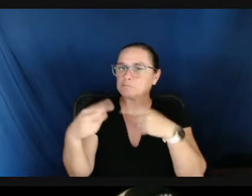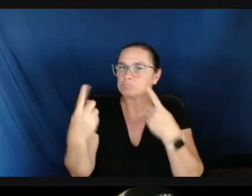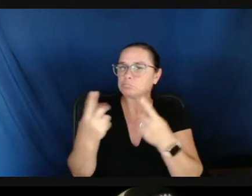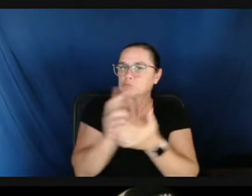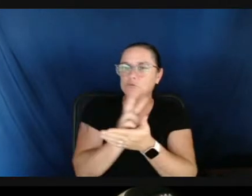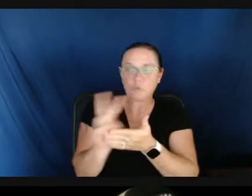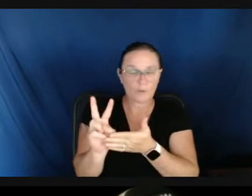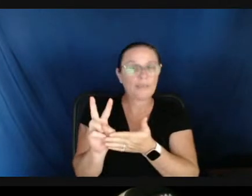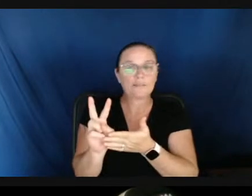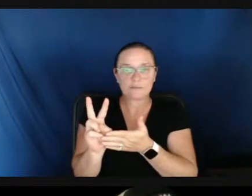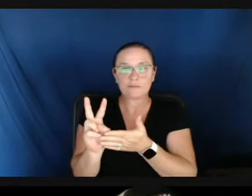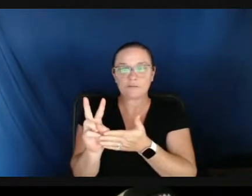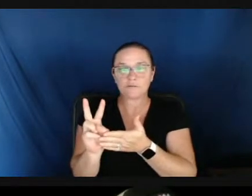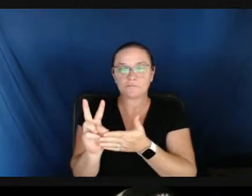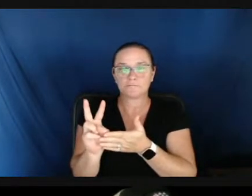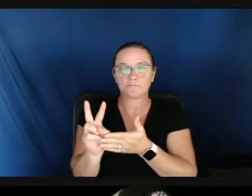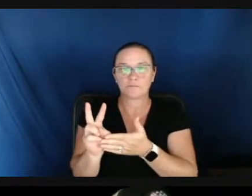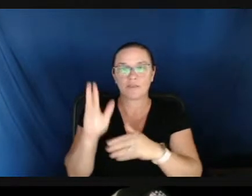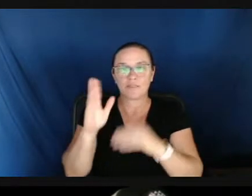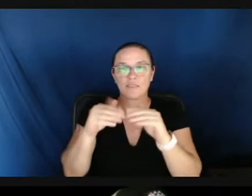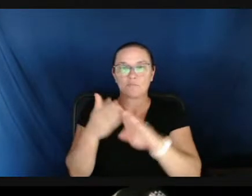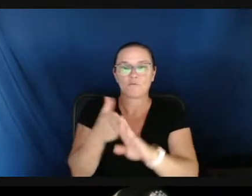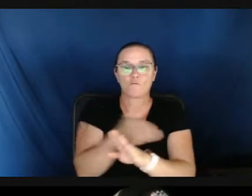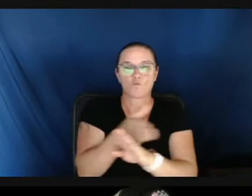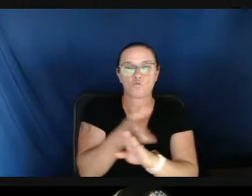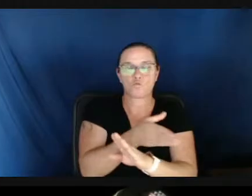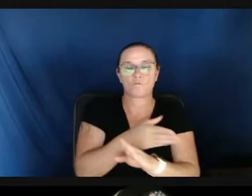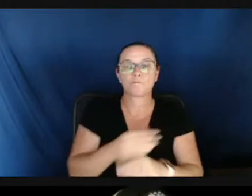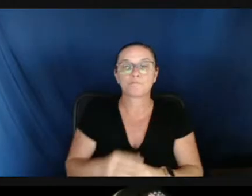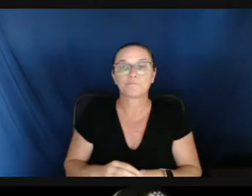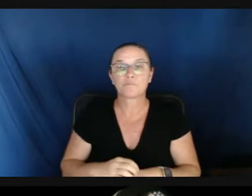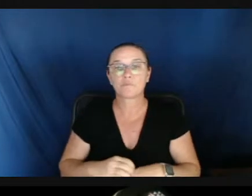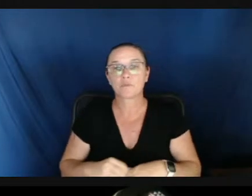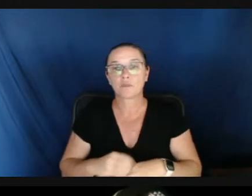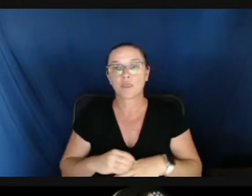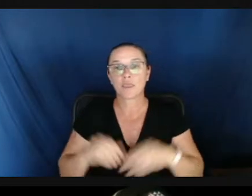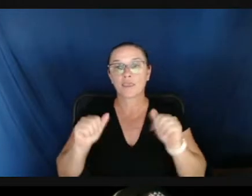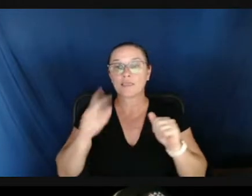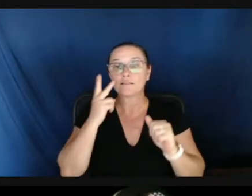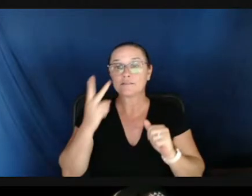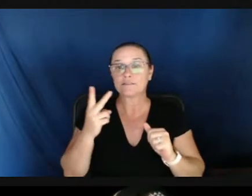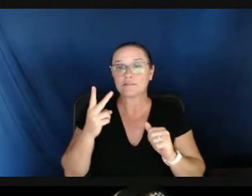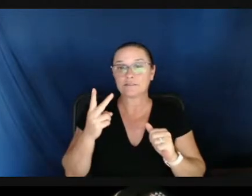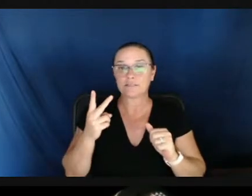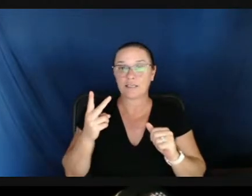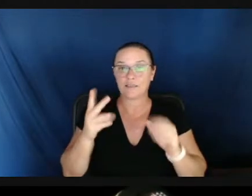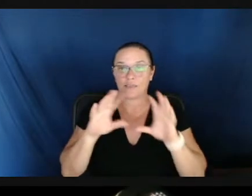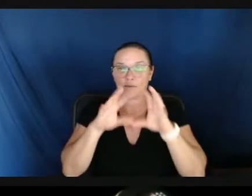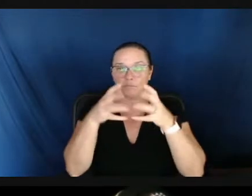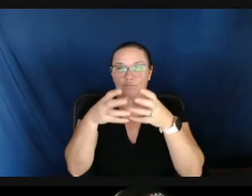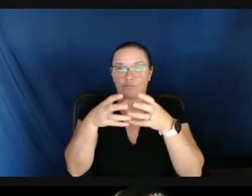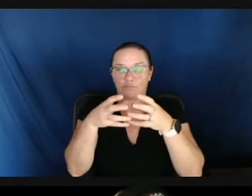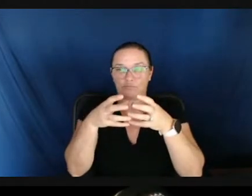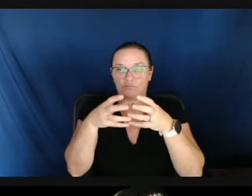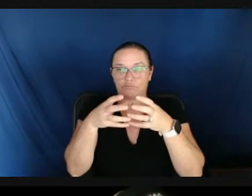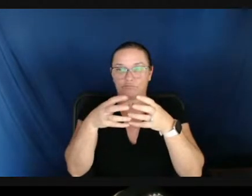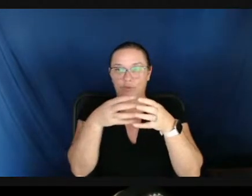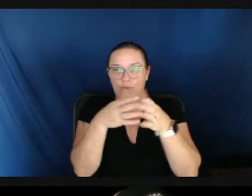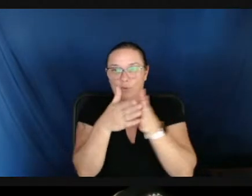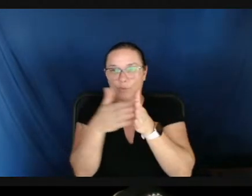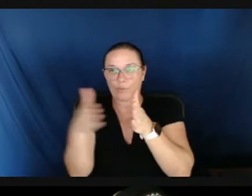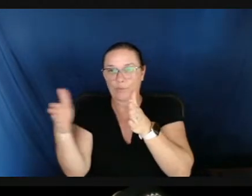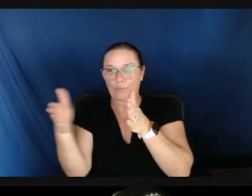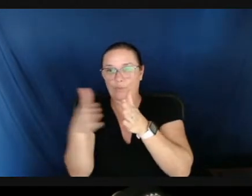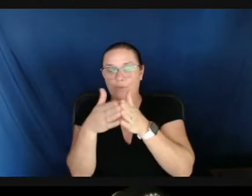weeks of this previous month here. And if you look in here, then you can kind of see this in this concentration in a